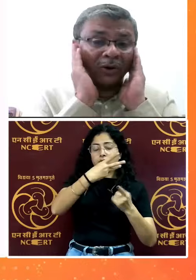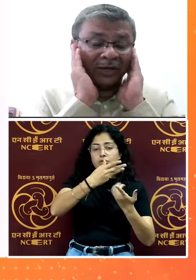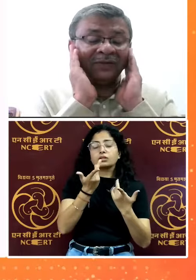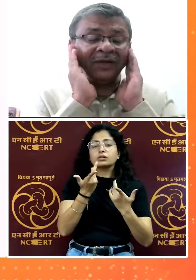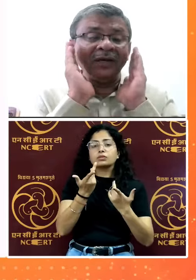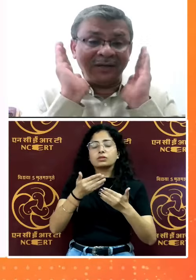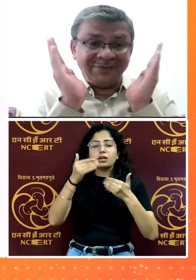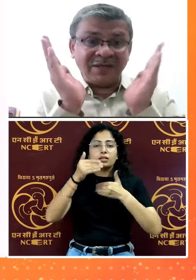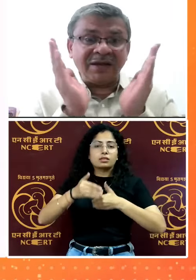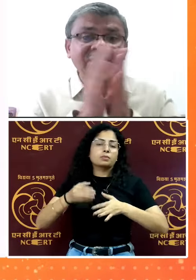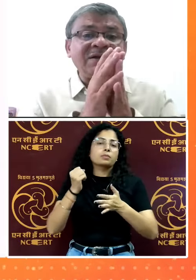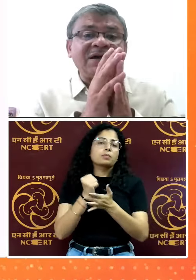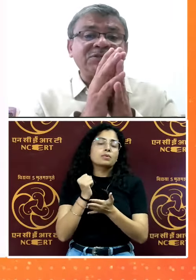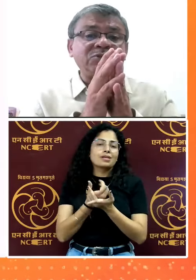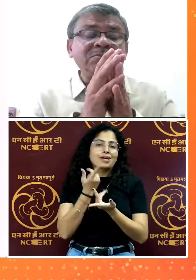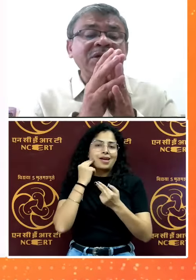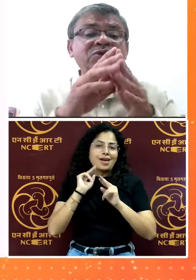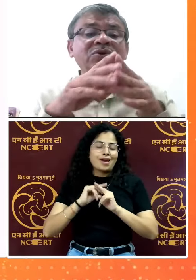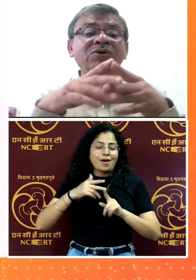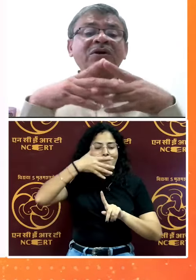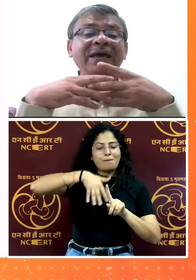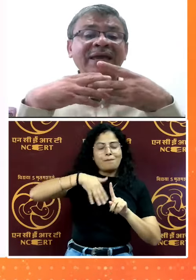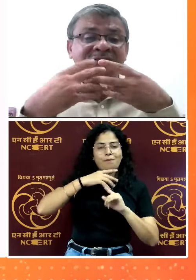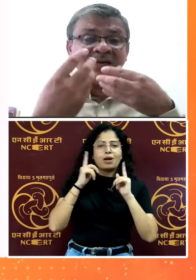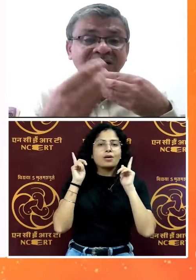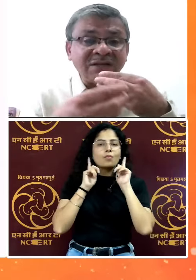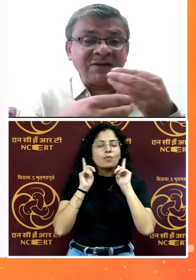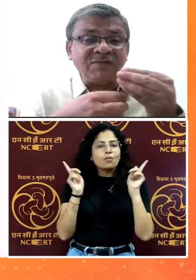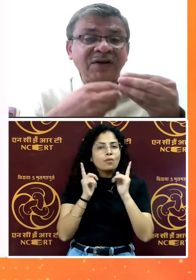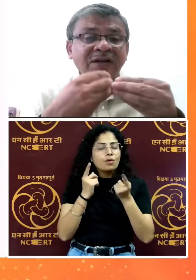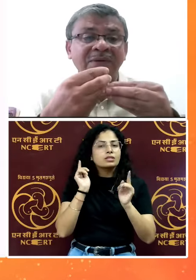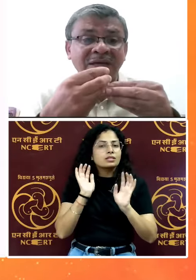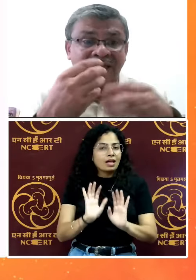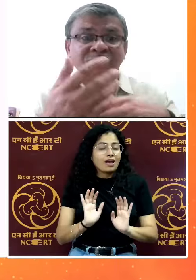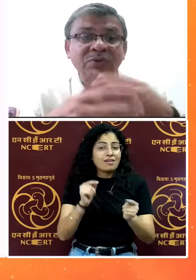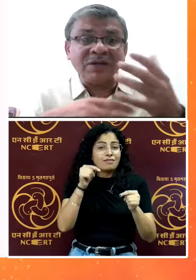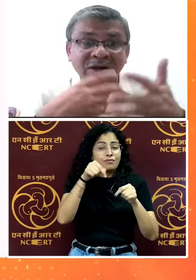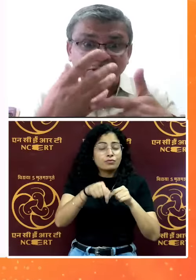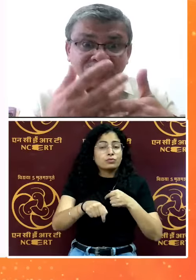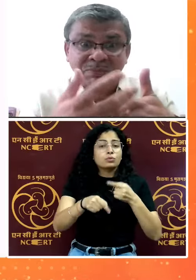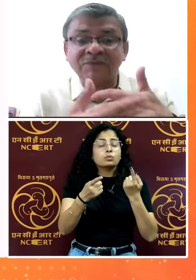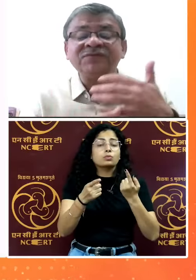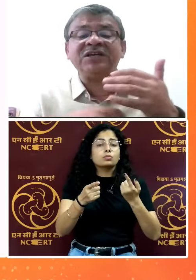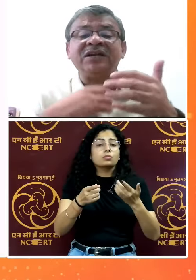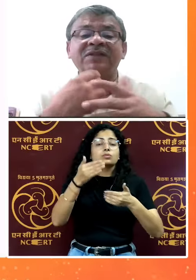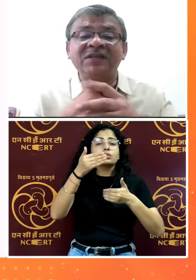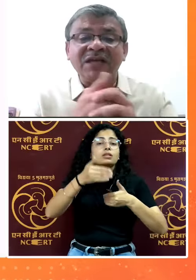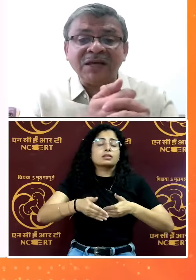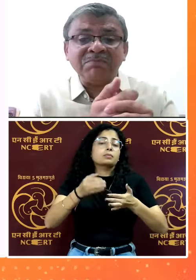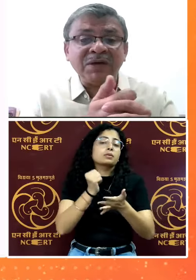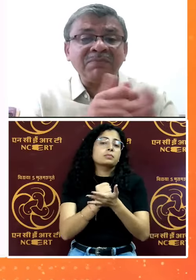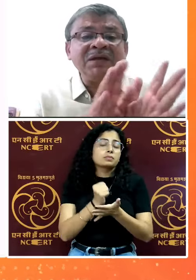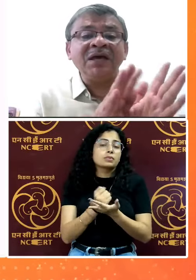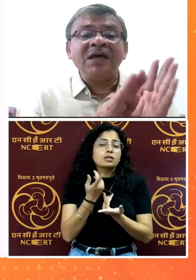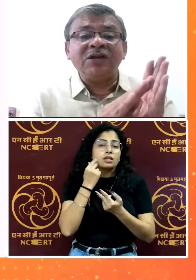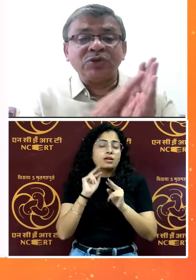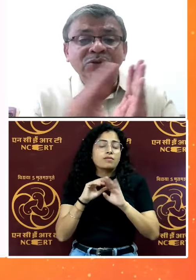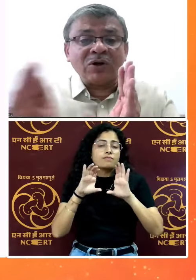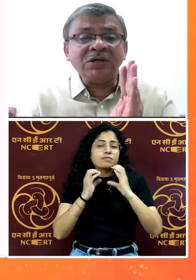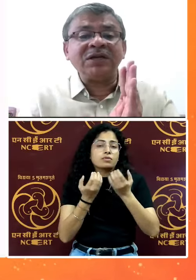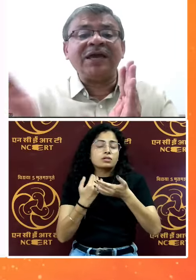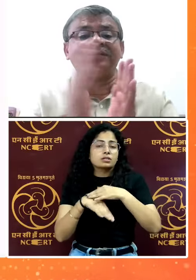background noise is there in the classroom, it should not exceed 35 dBA. So in the classroom of children with hearing impairment,